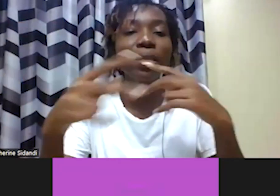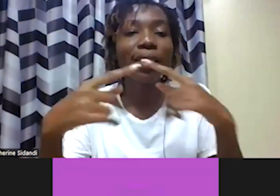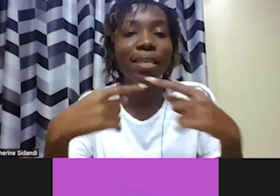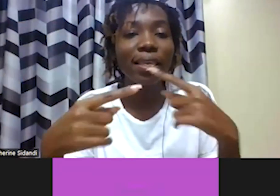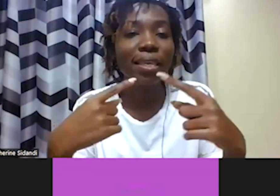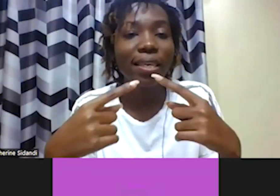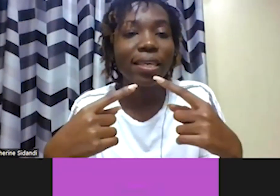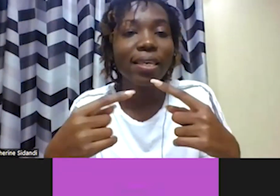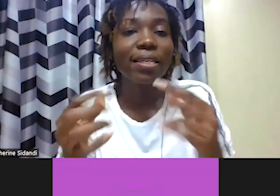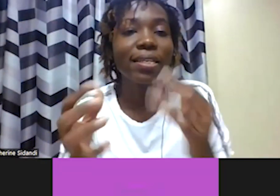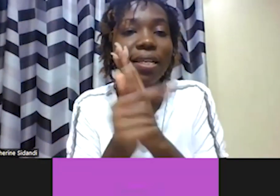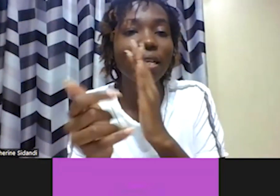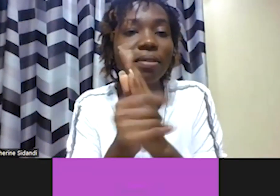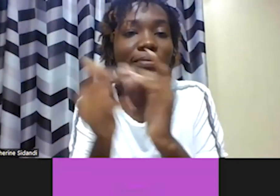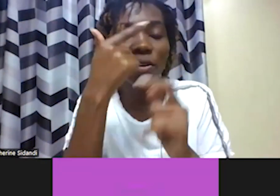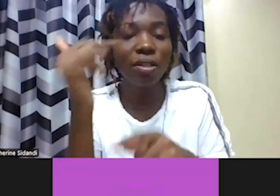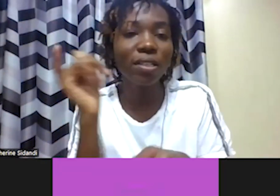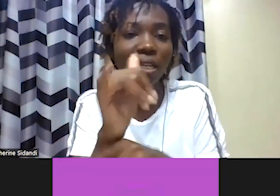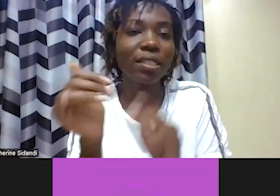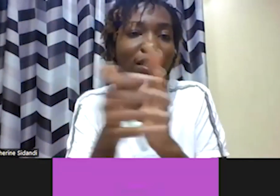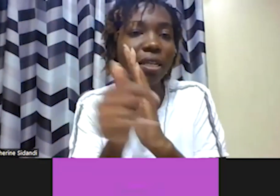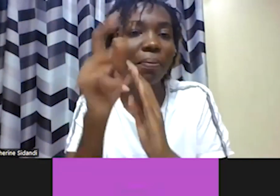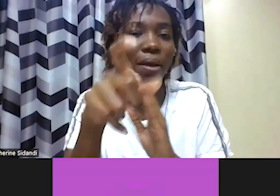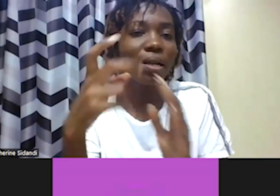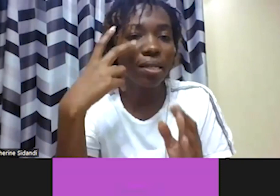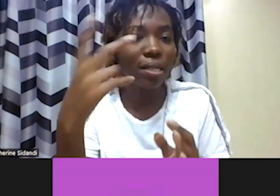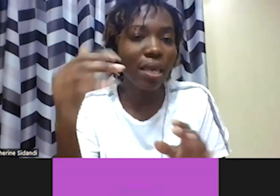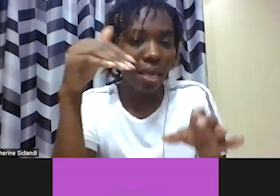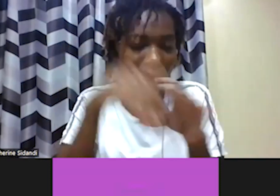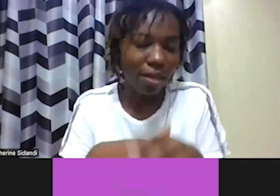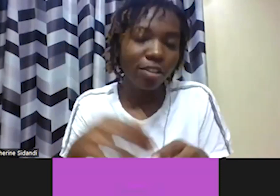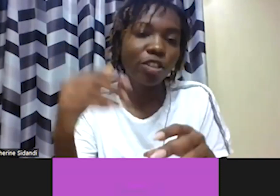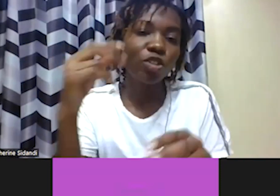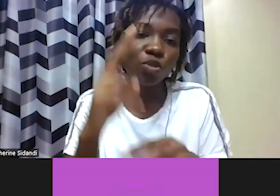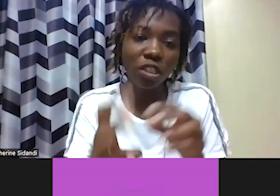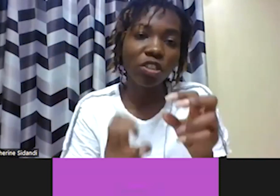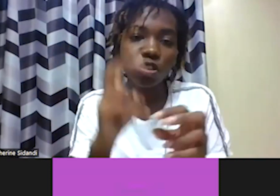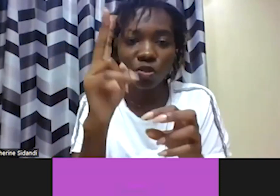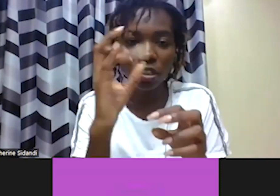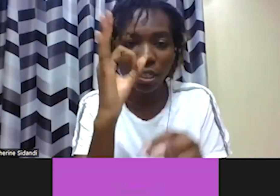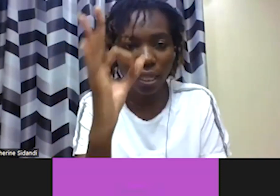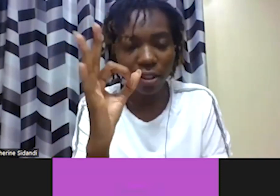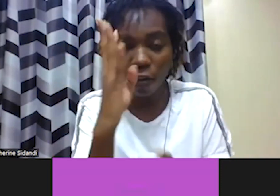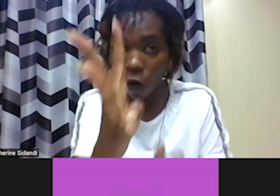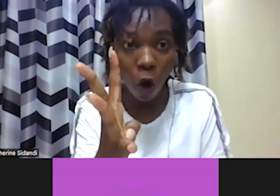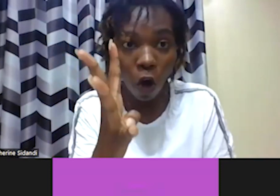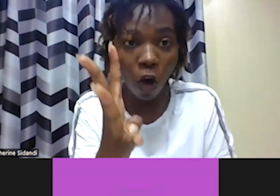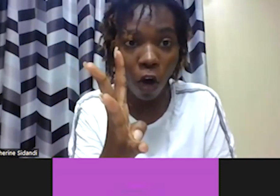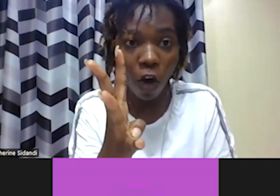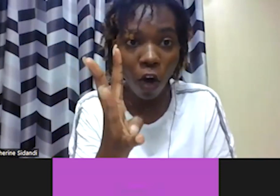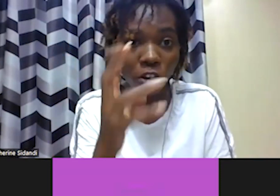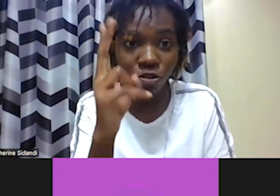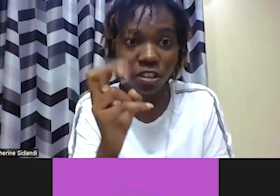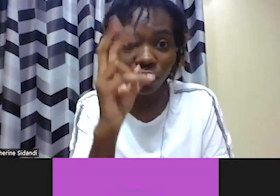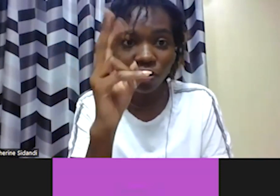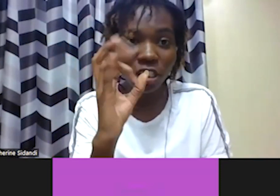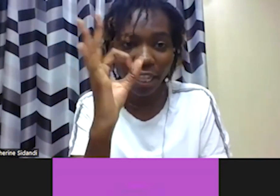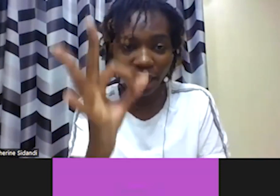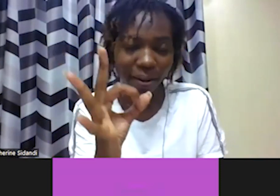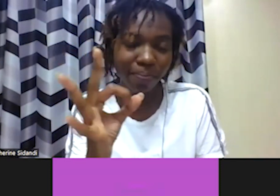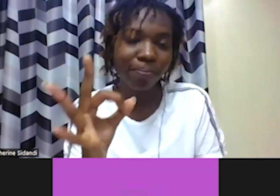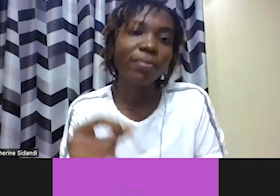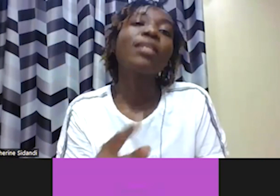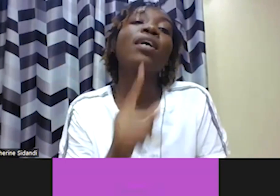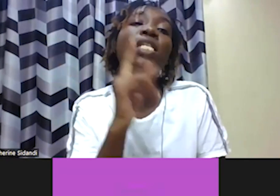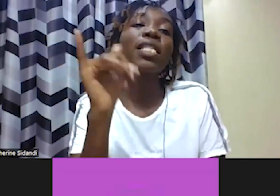is one of the skills to watch out for in 2020, in 2024, or rather 2023. So that is what we'll